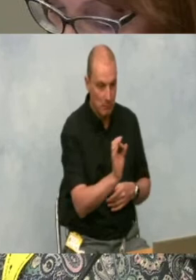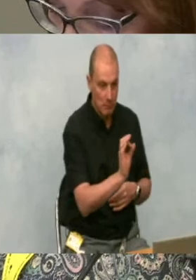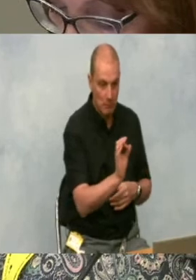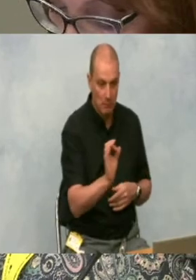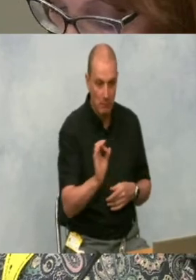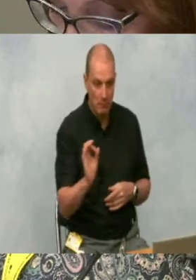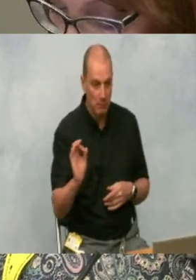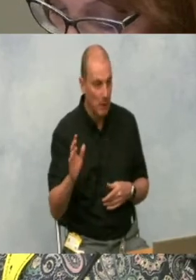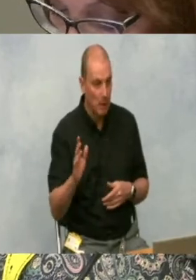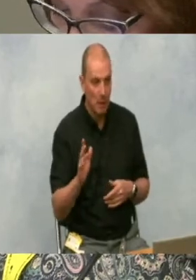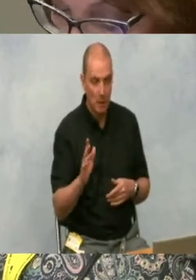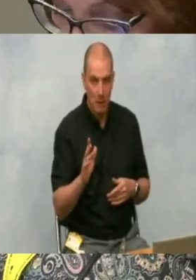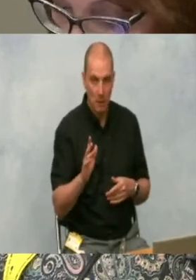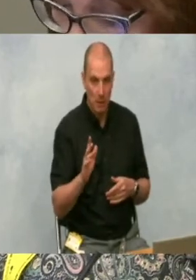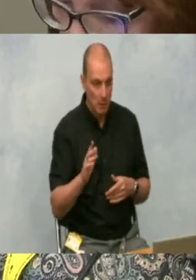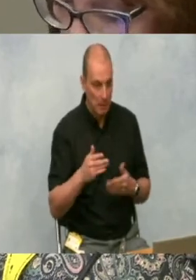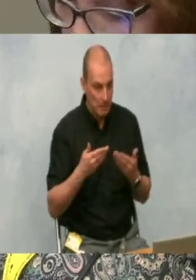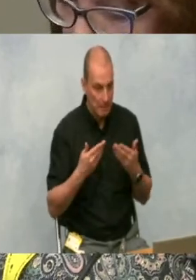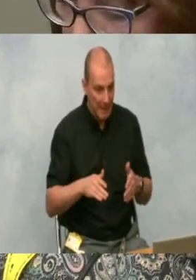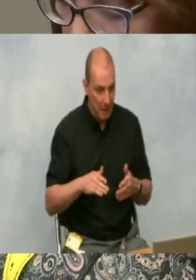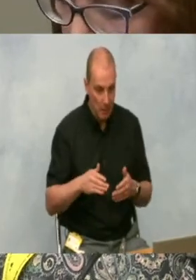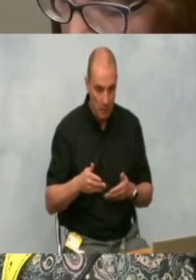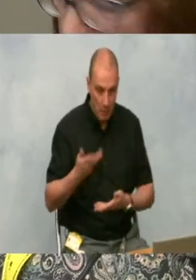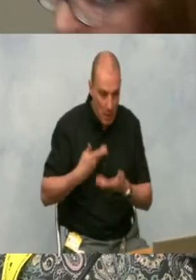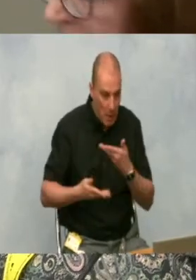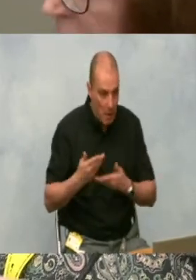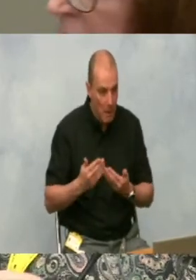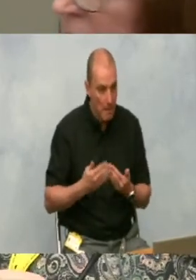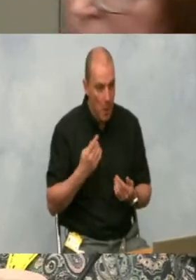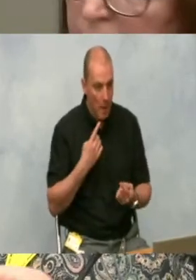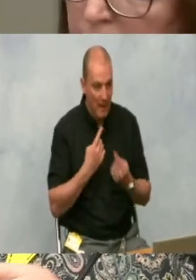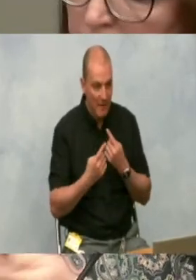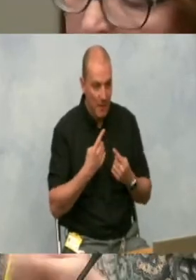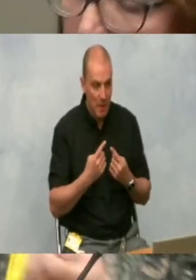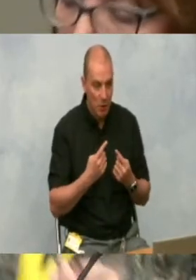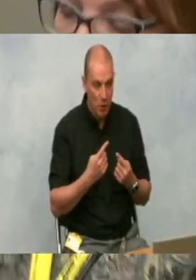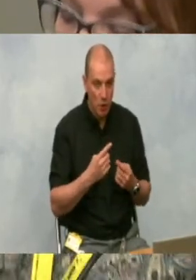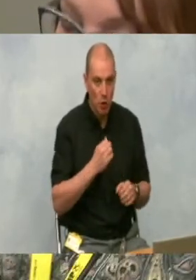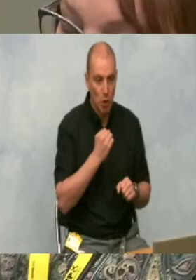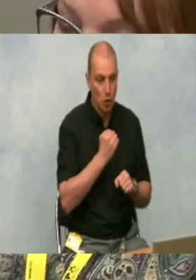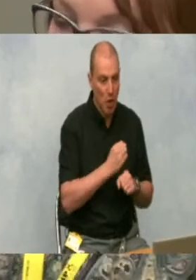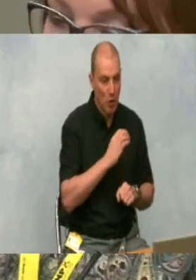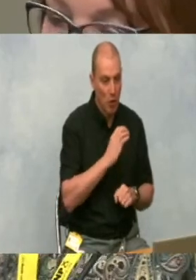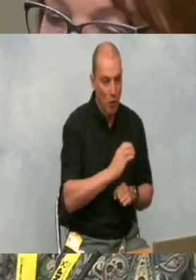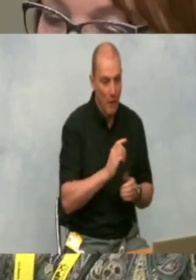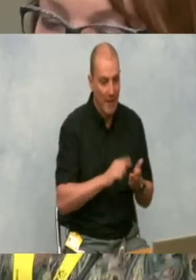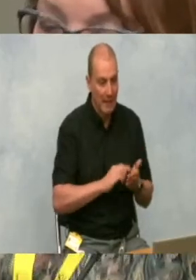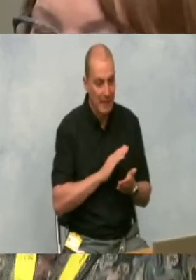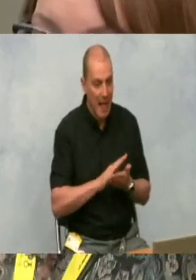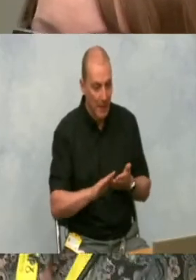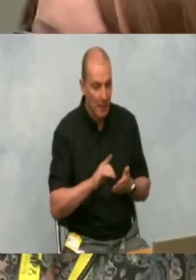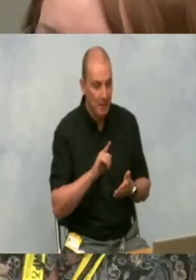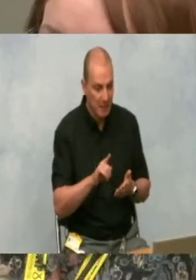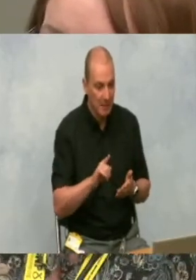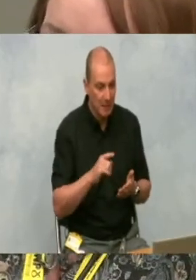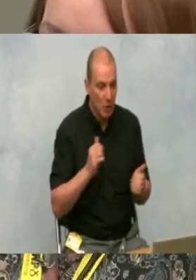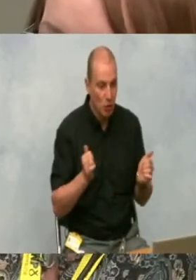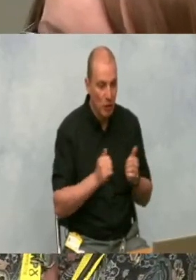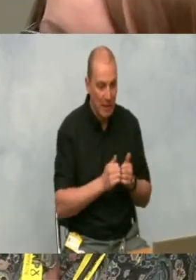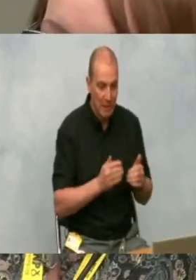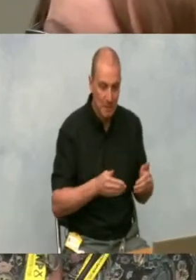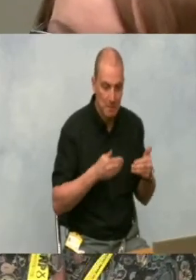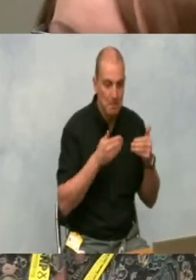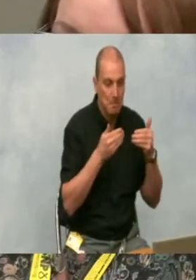the move that Jerry Convery and Lindsay Hamilton suggested, that we move the paper and we go on to the next item